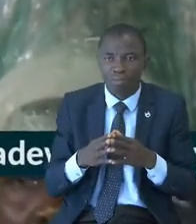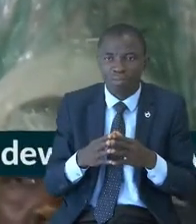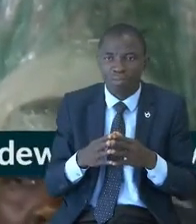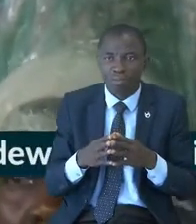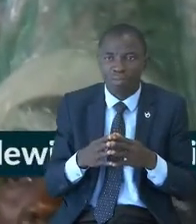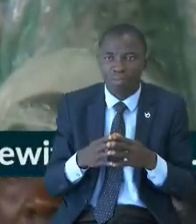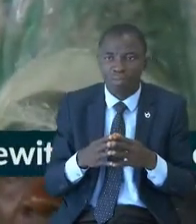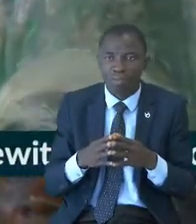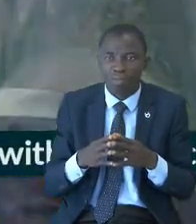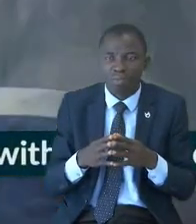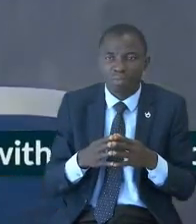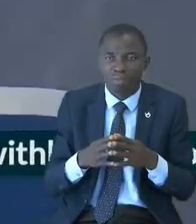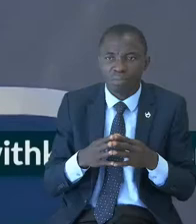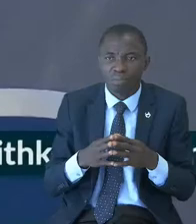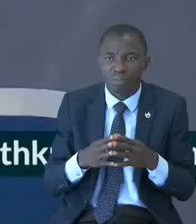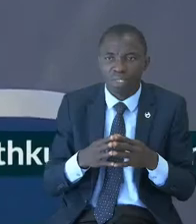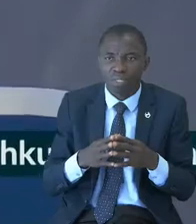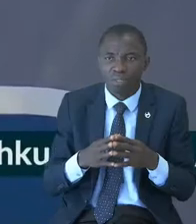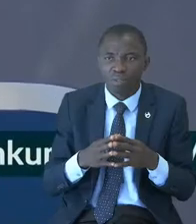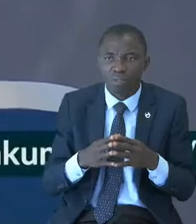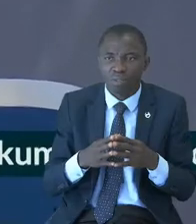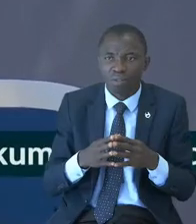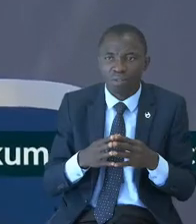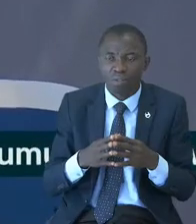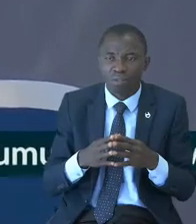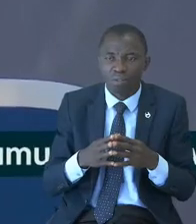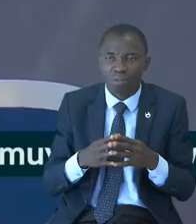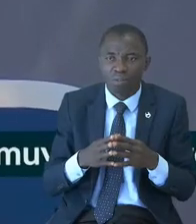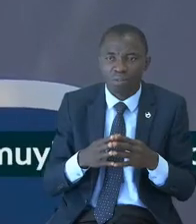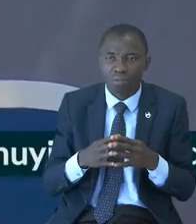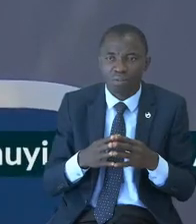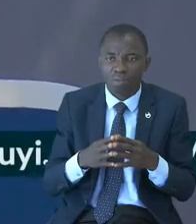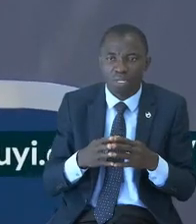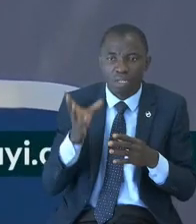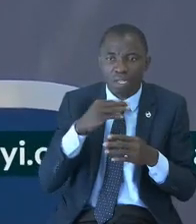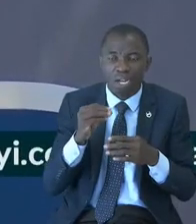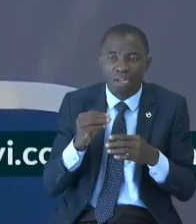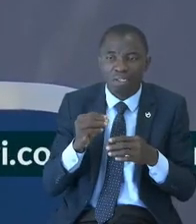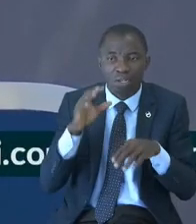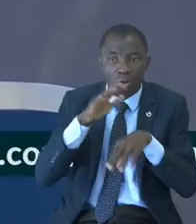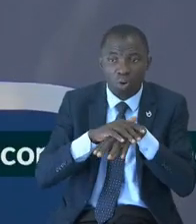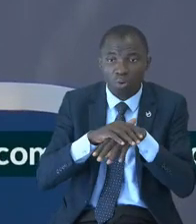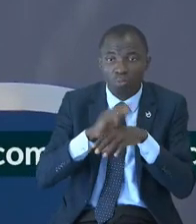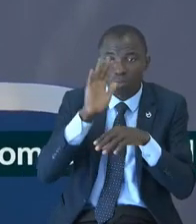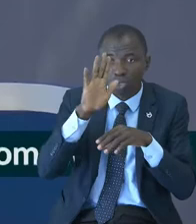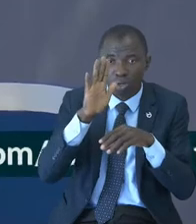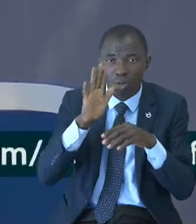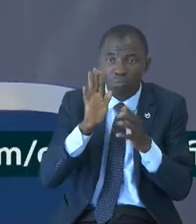or both. Then you also indicate the language best understood so that we can